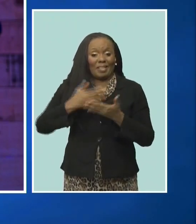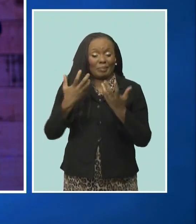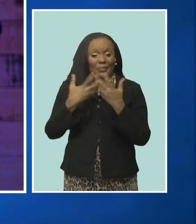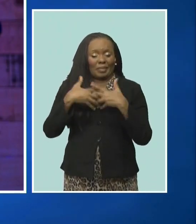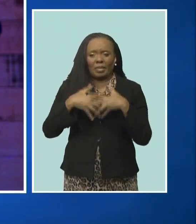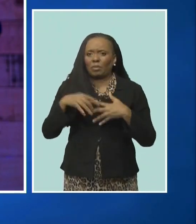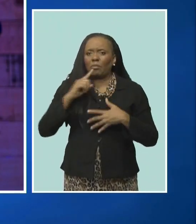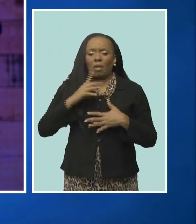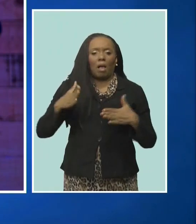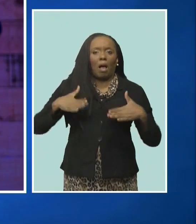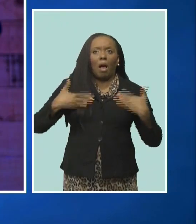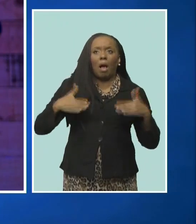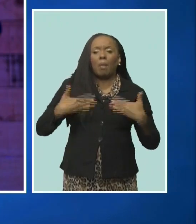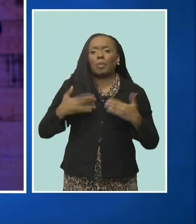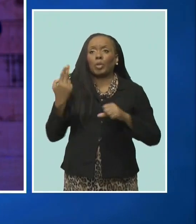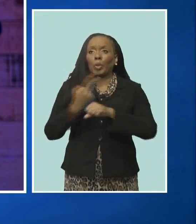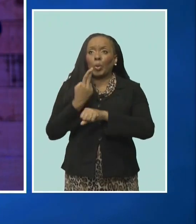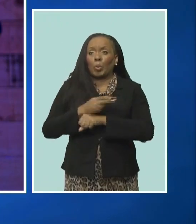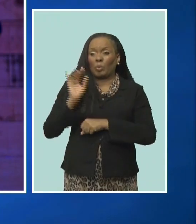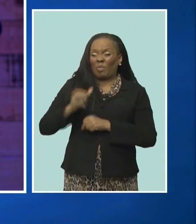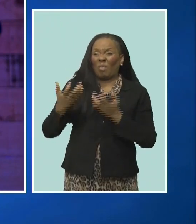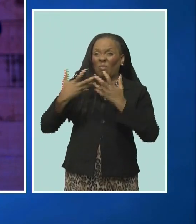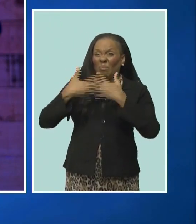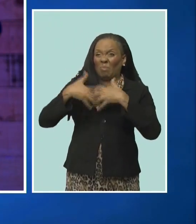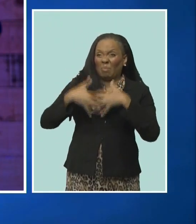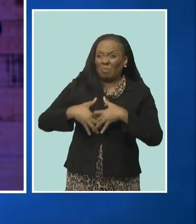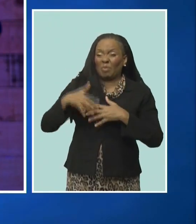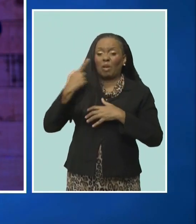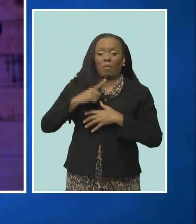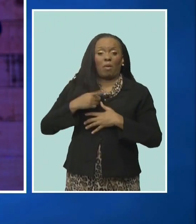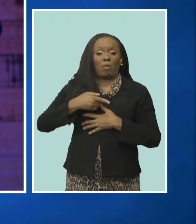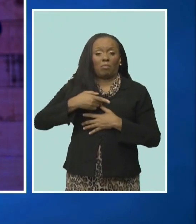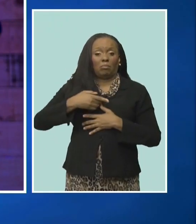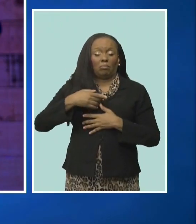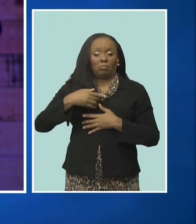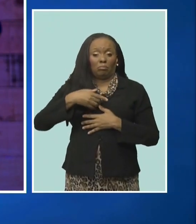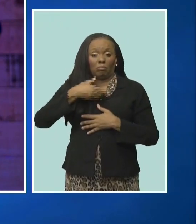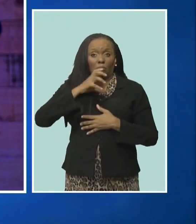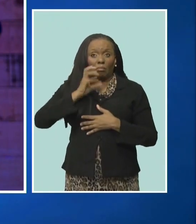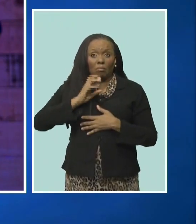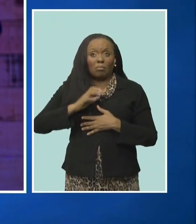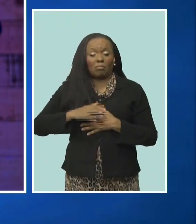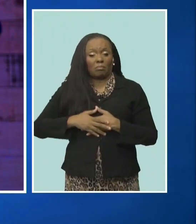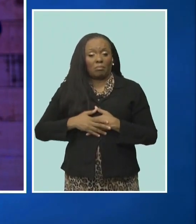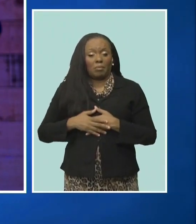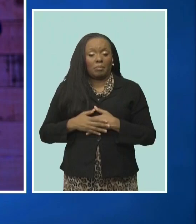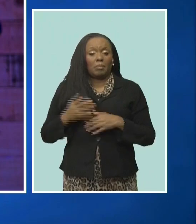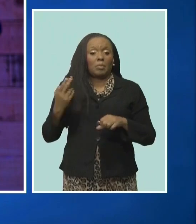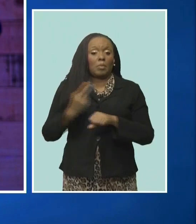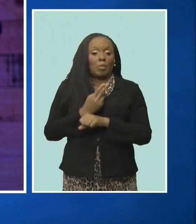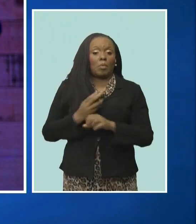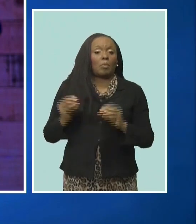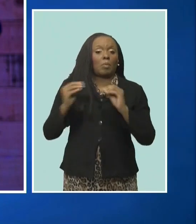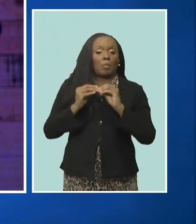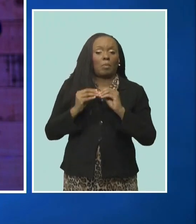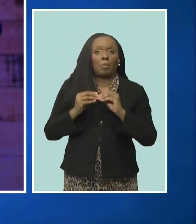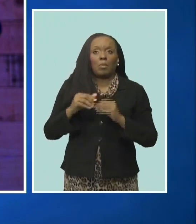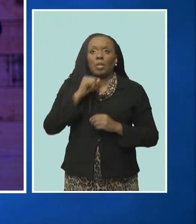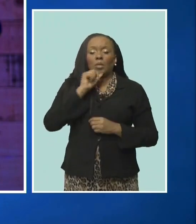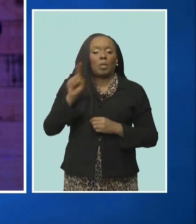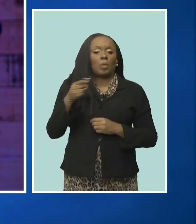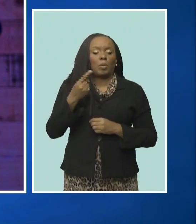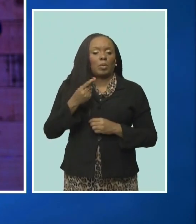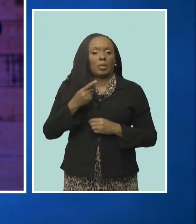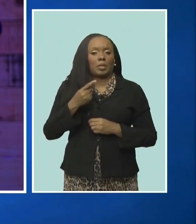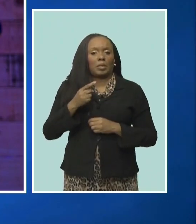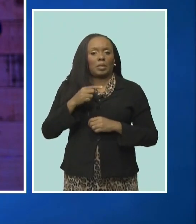happy to utilize the canning machine a little further than with just our beers. So it